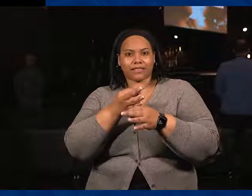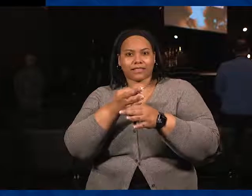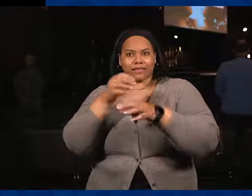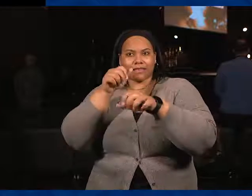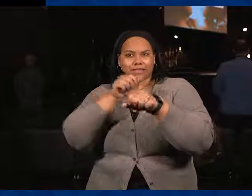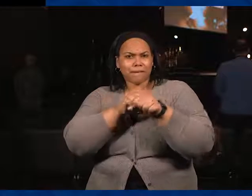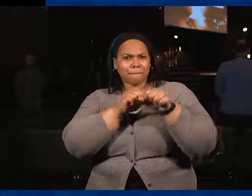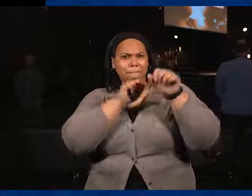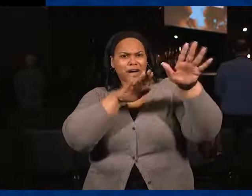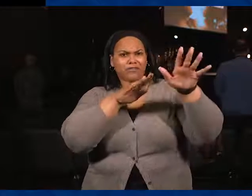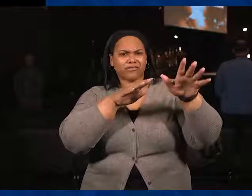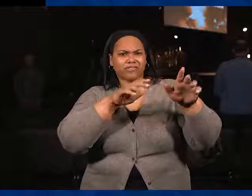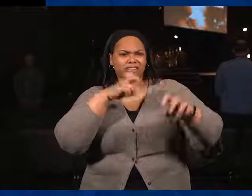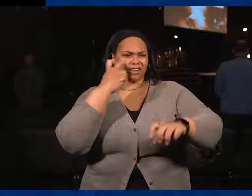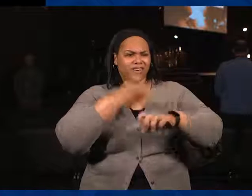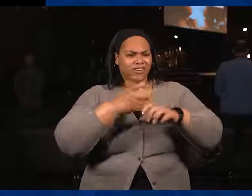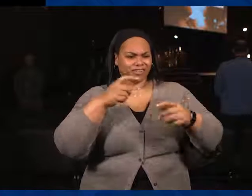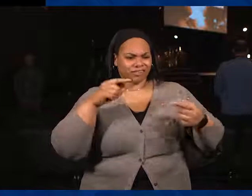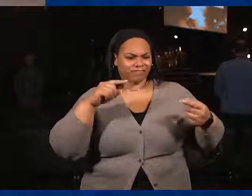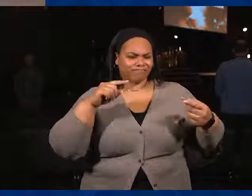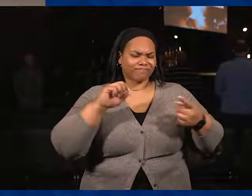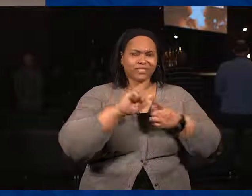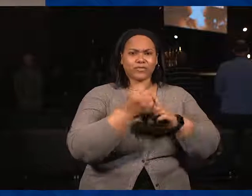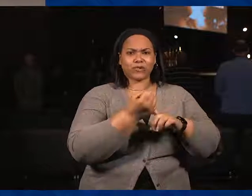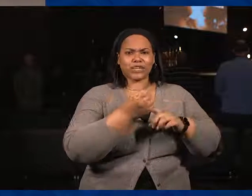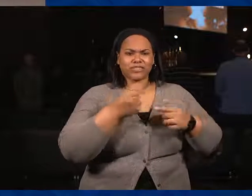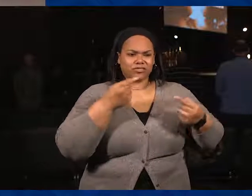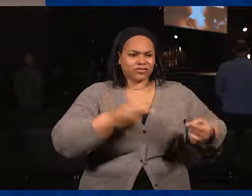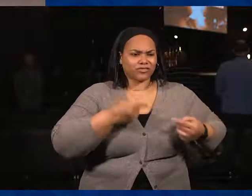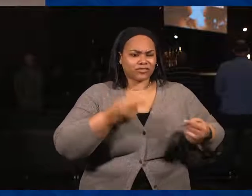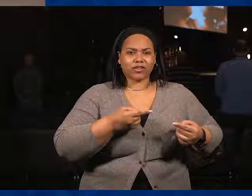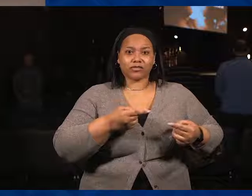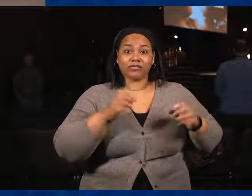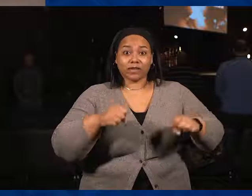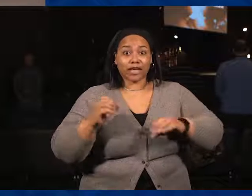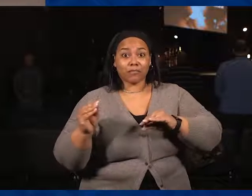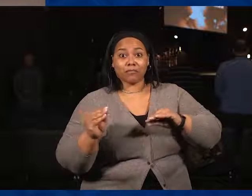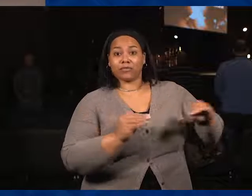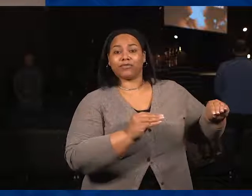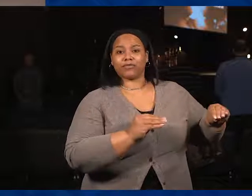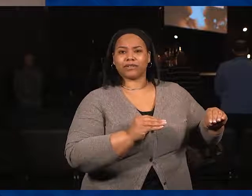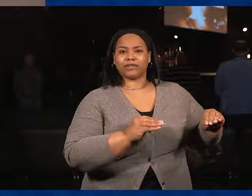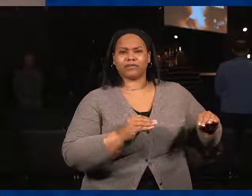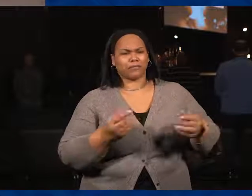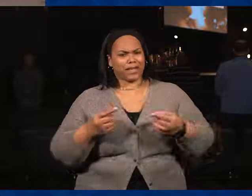Well, what happens when God doesn't move the mountain?